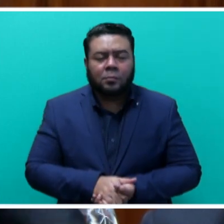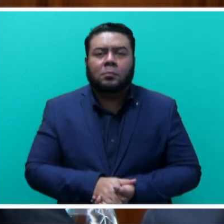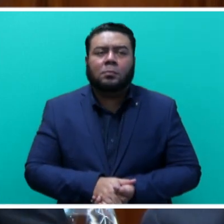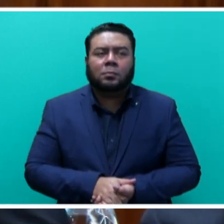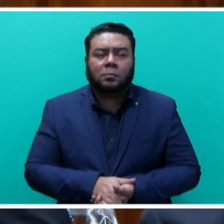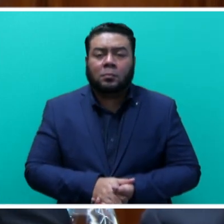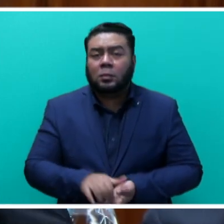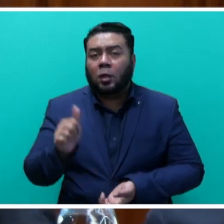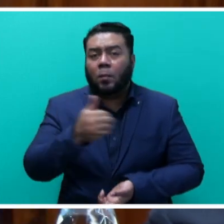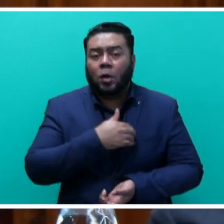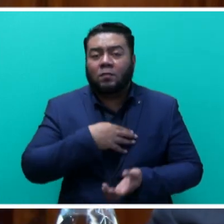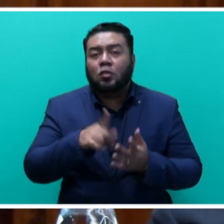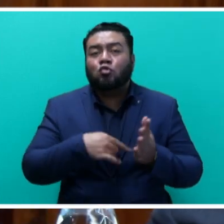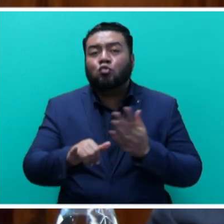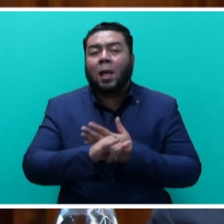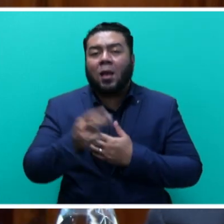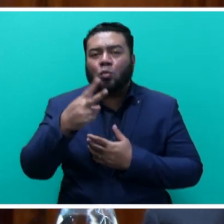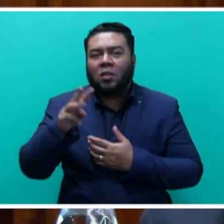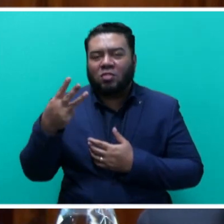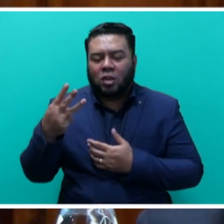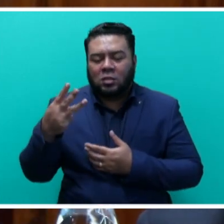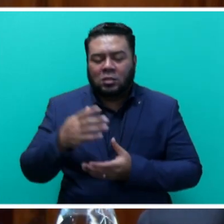on the morning of July 23rd.